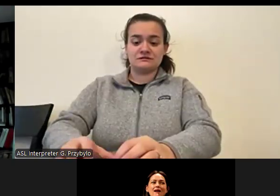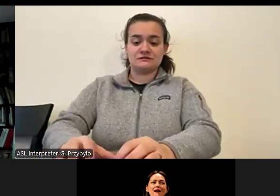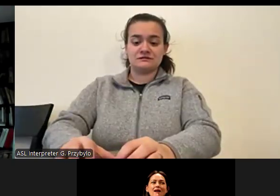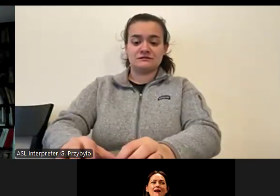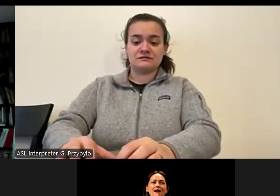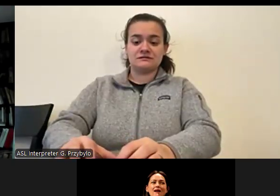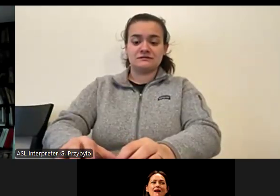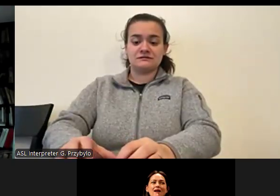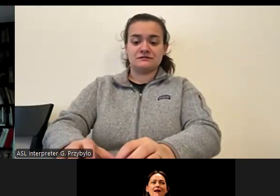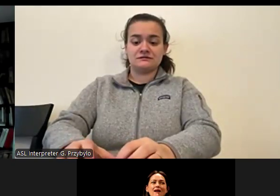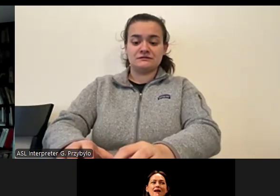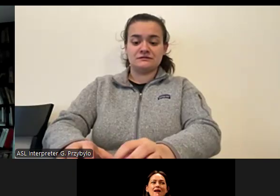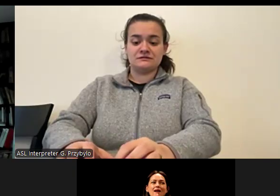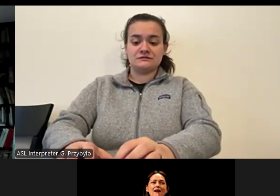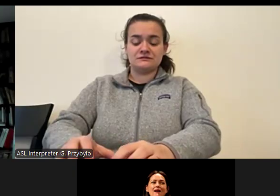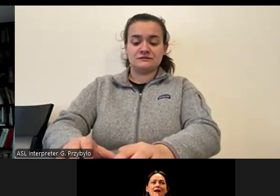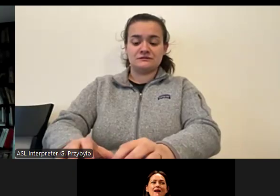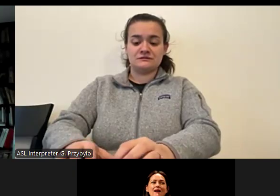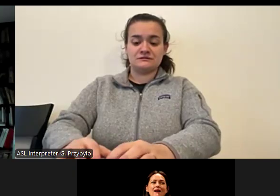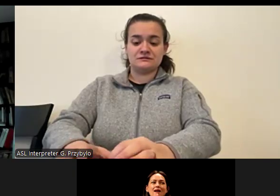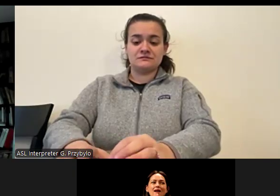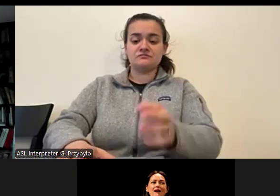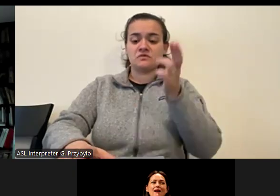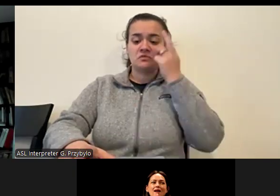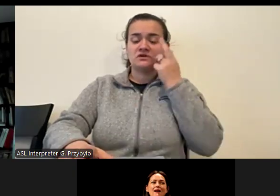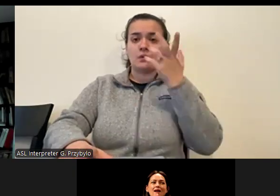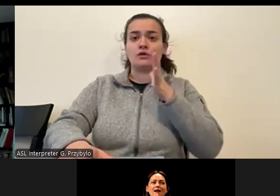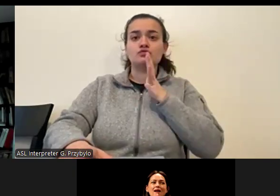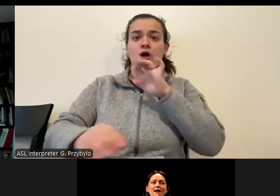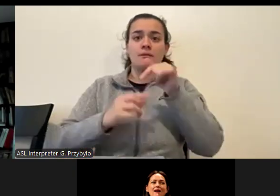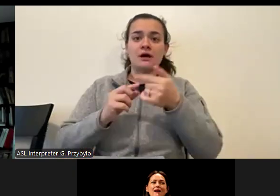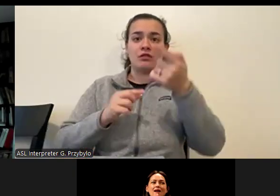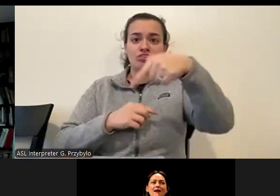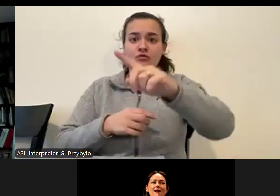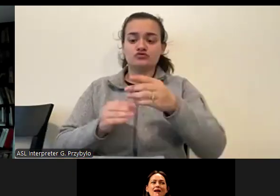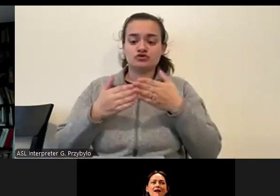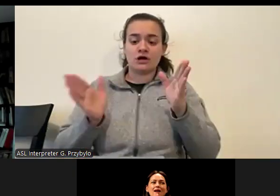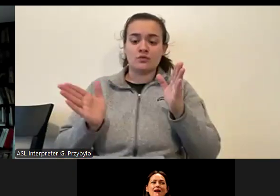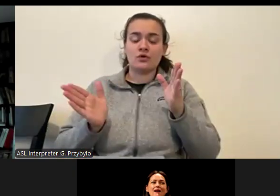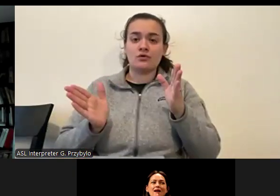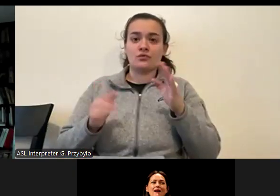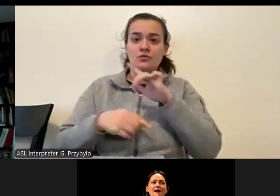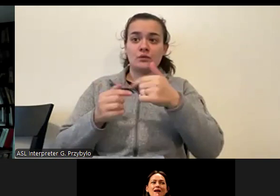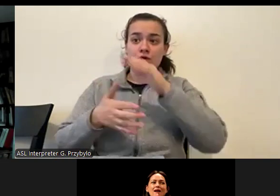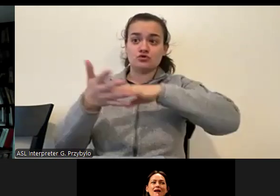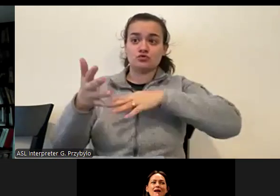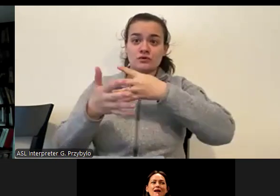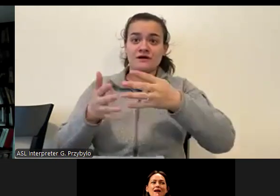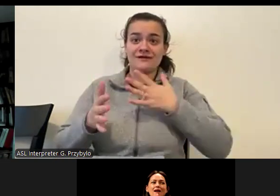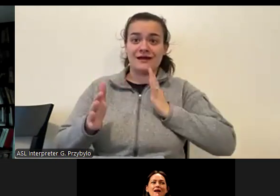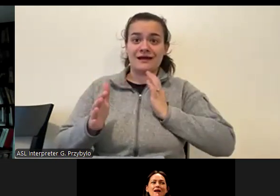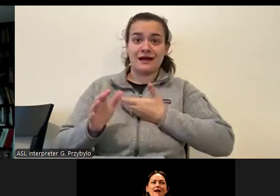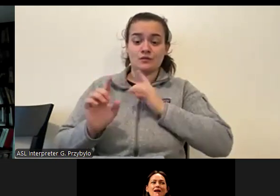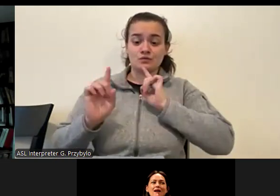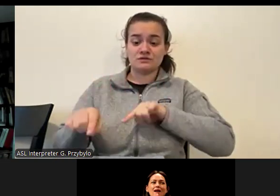talk about those in general is because when we go to graph our response, and